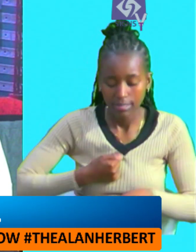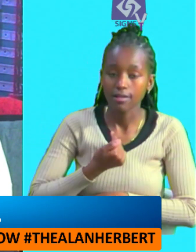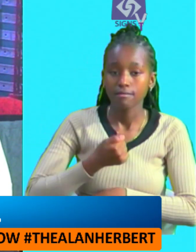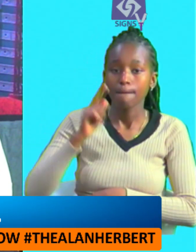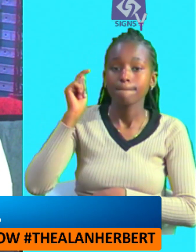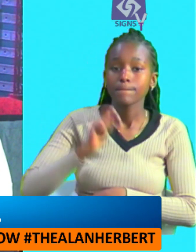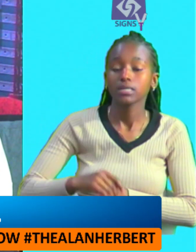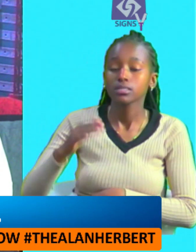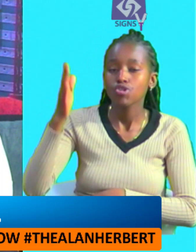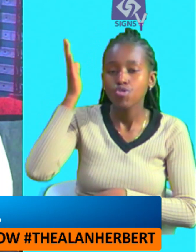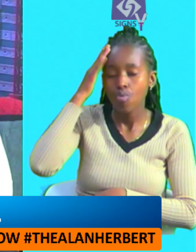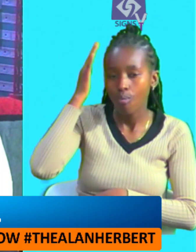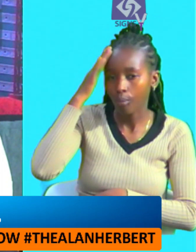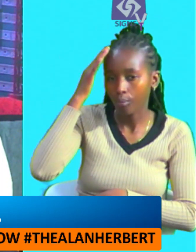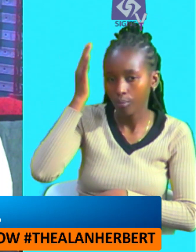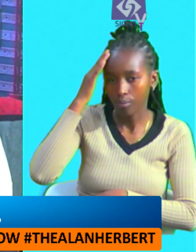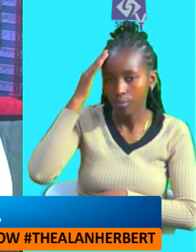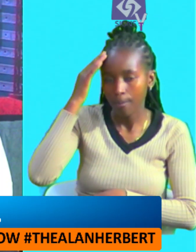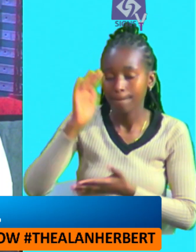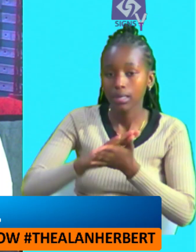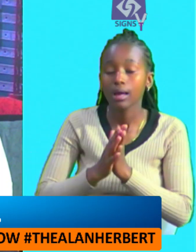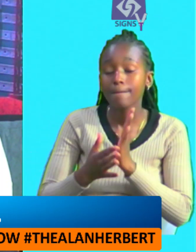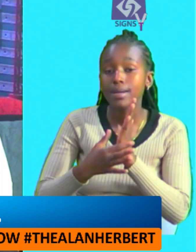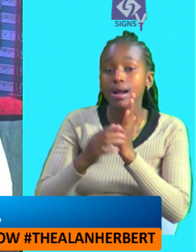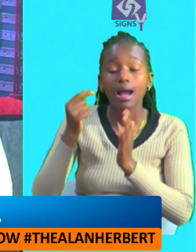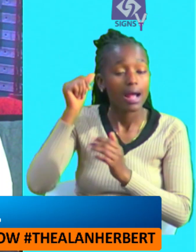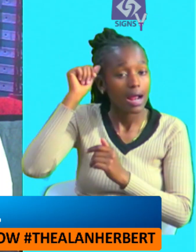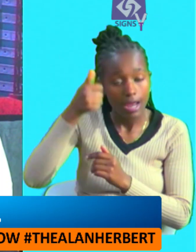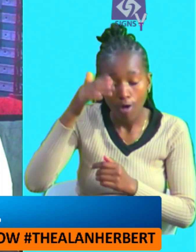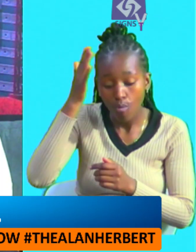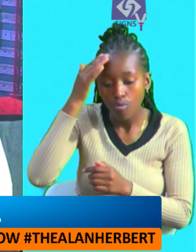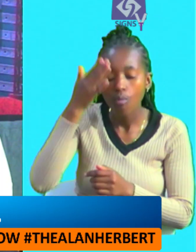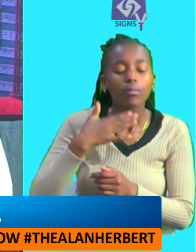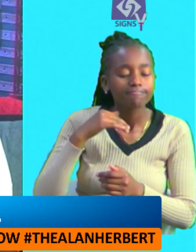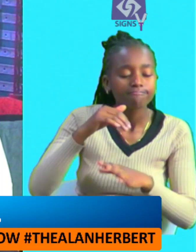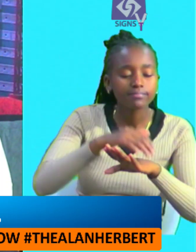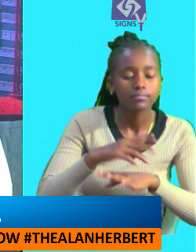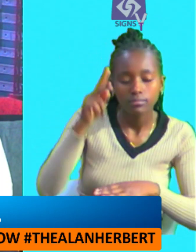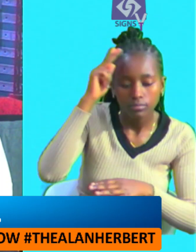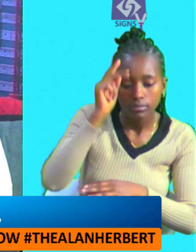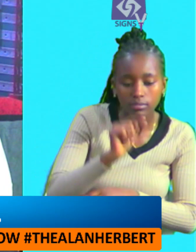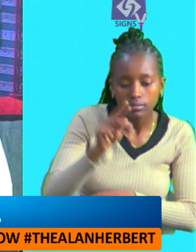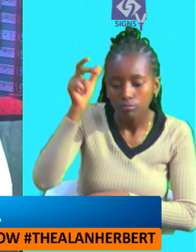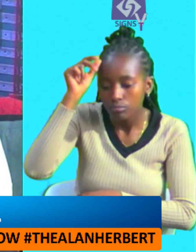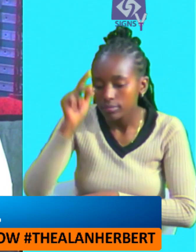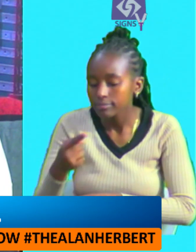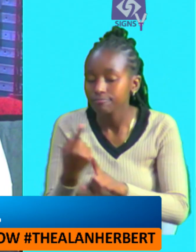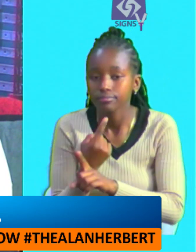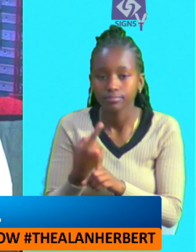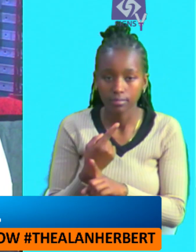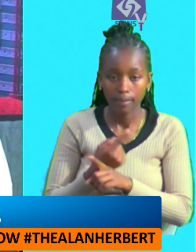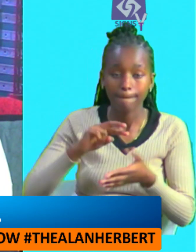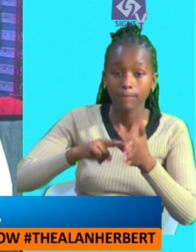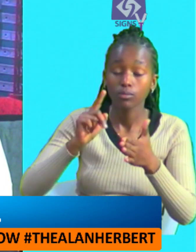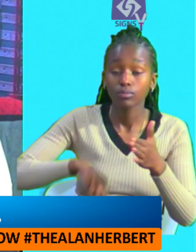have gathered as human beings. So there is an opportunity in the kind of space that we are in, the content space, because and I remember